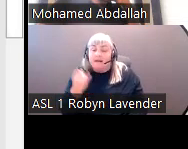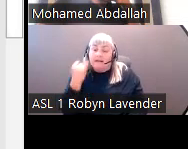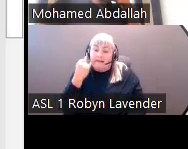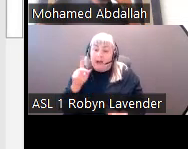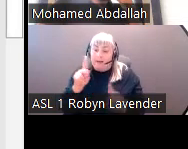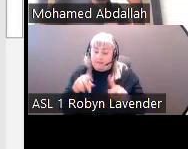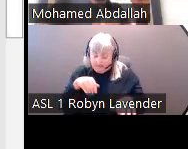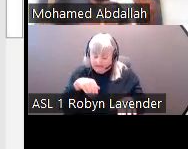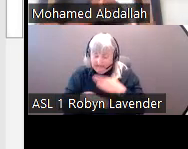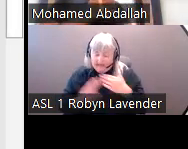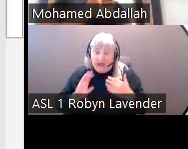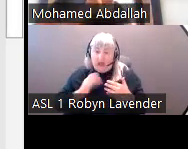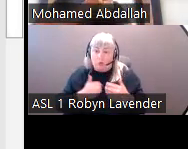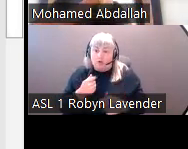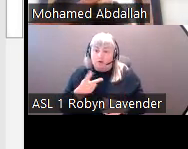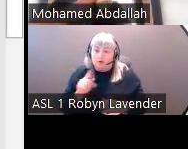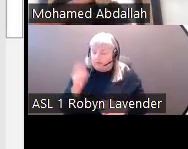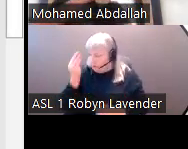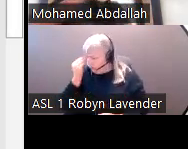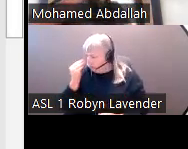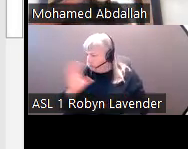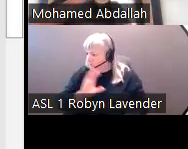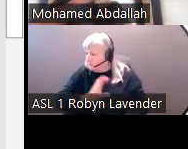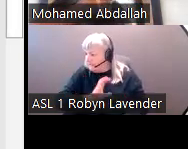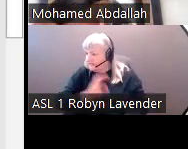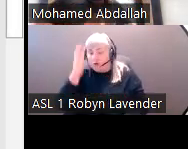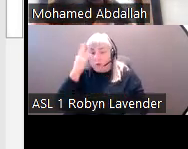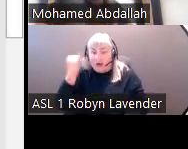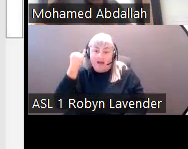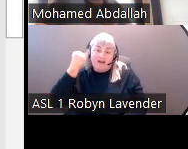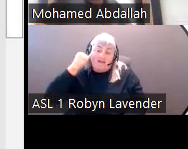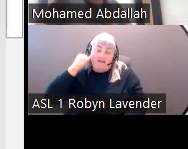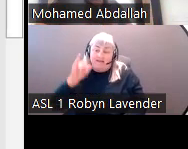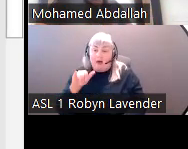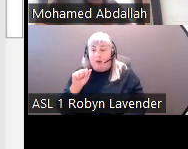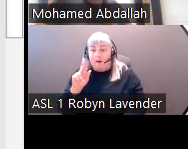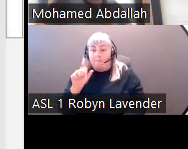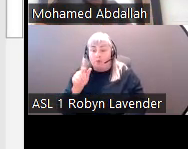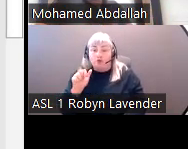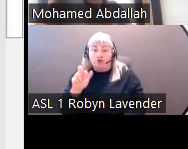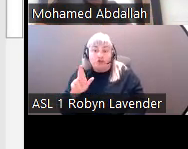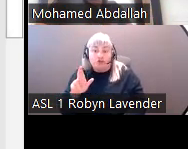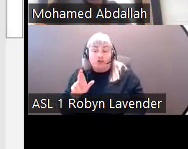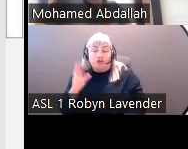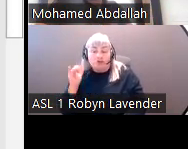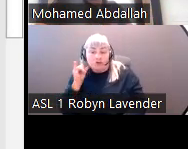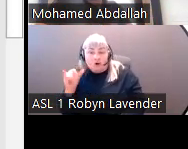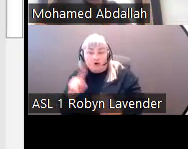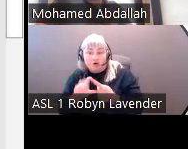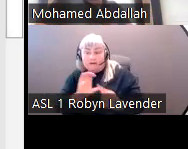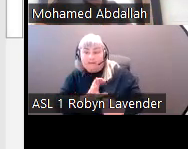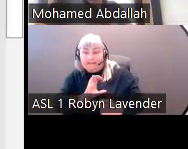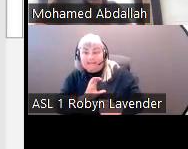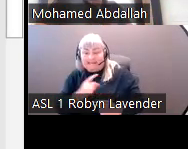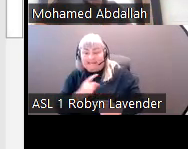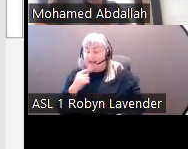suite. We do that so that if the alleged abuser calls the police saying that this person is missing, they are aware